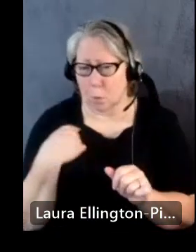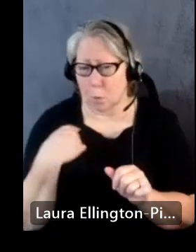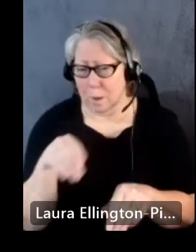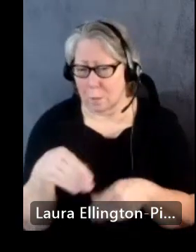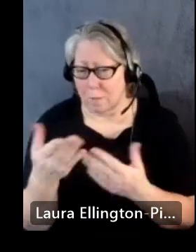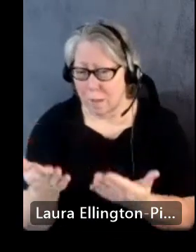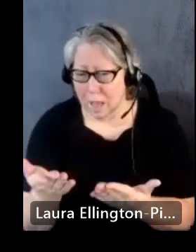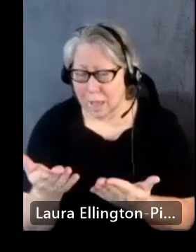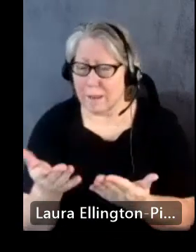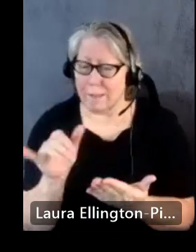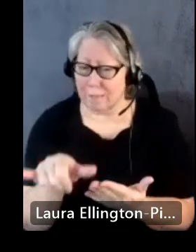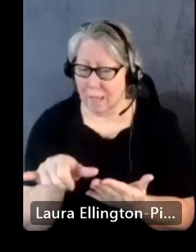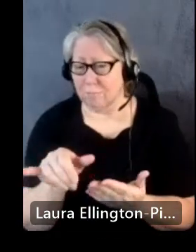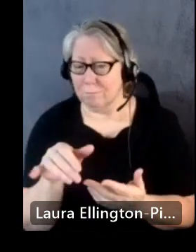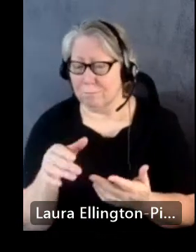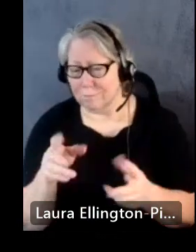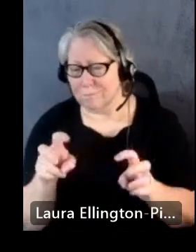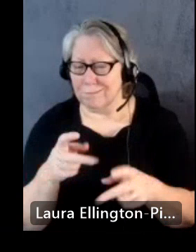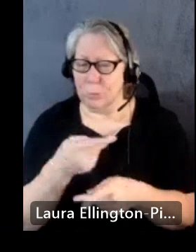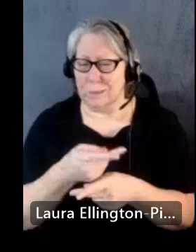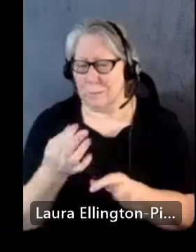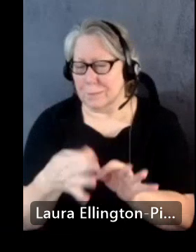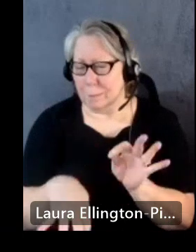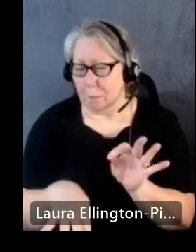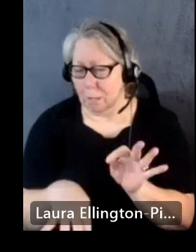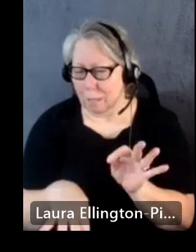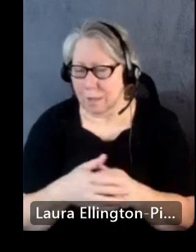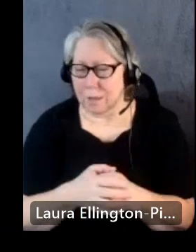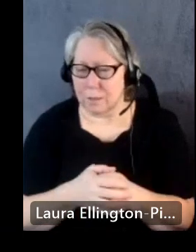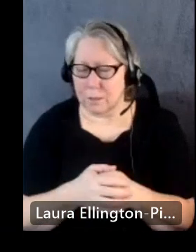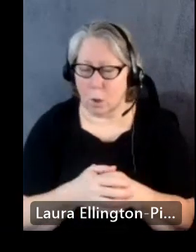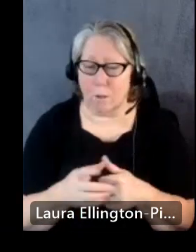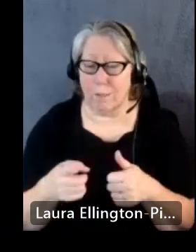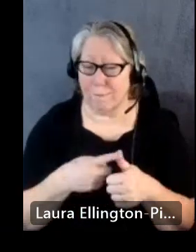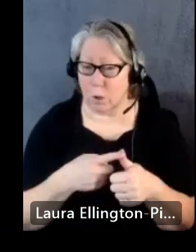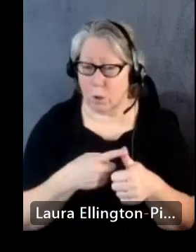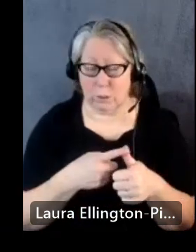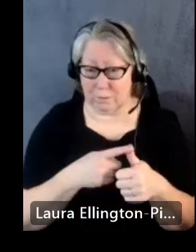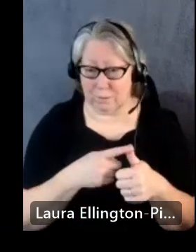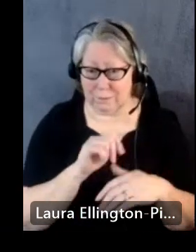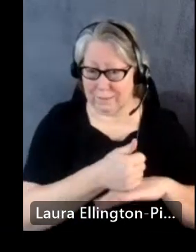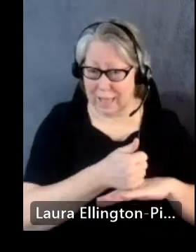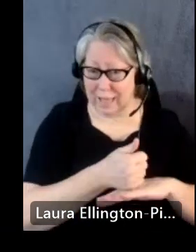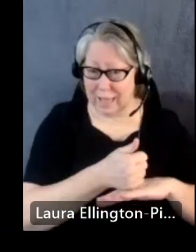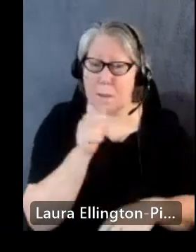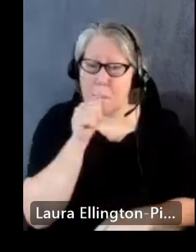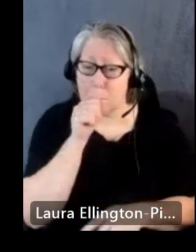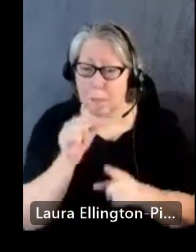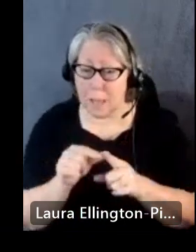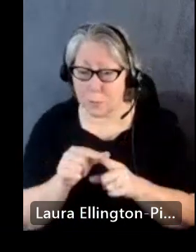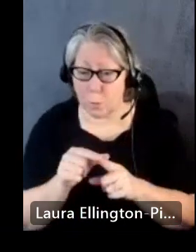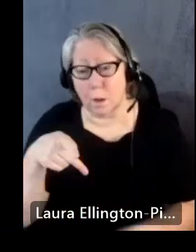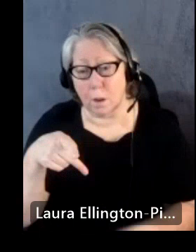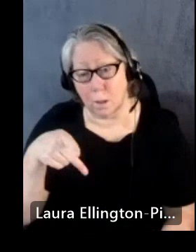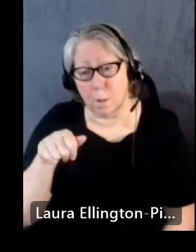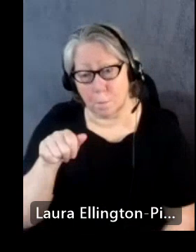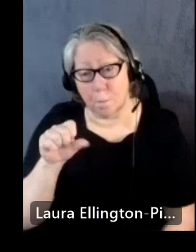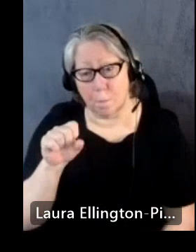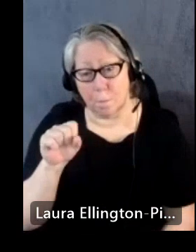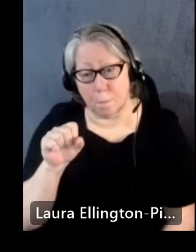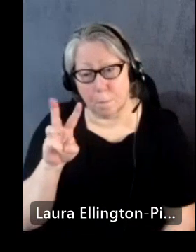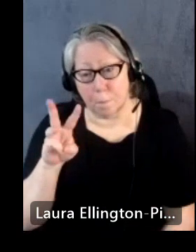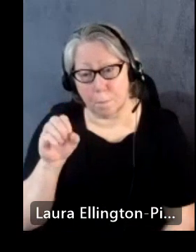simple. And your password will initially be set to password. So it's a completely different system than share. So it's not like you have